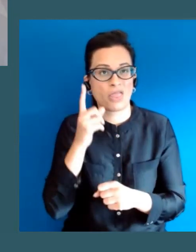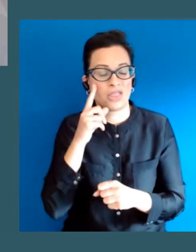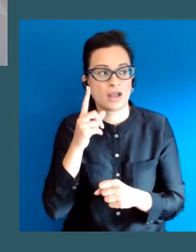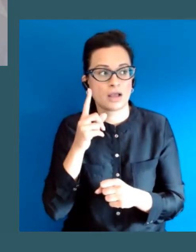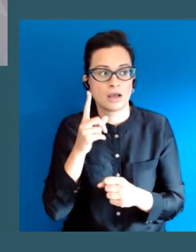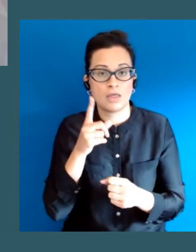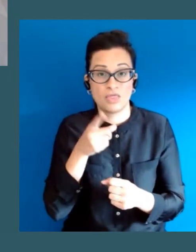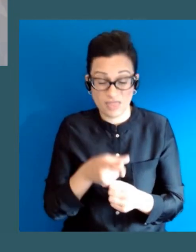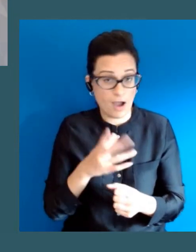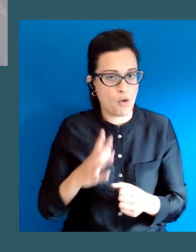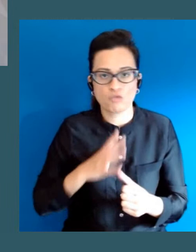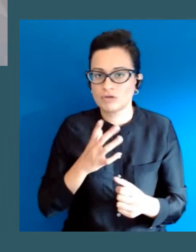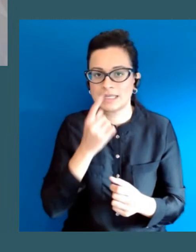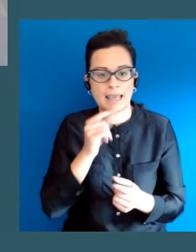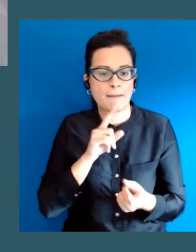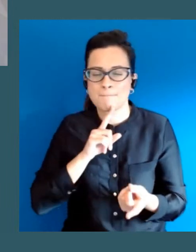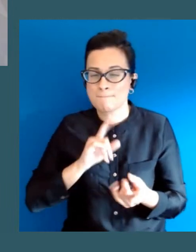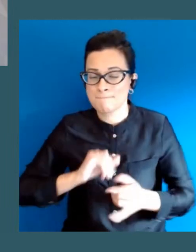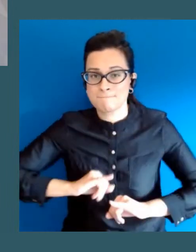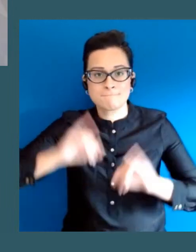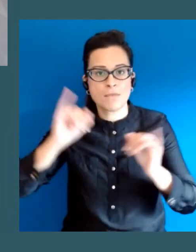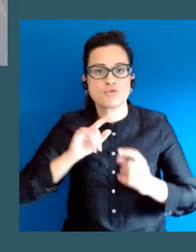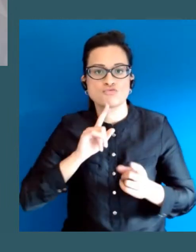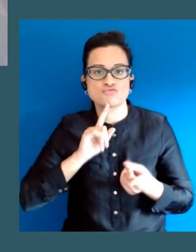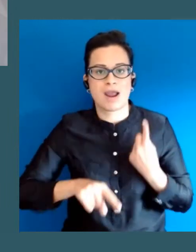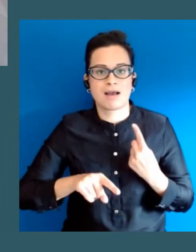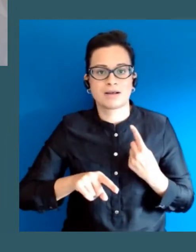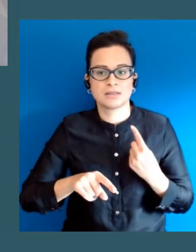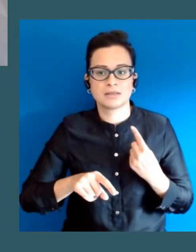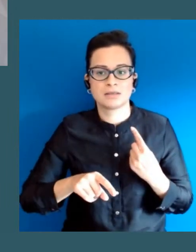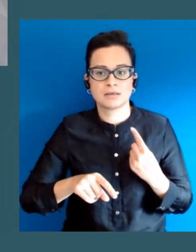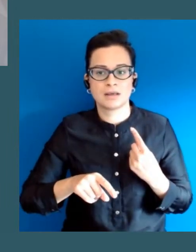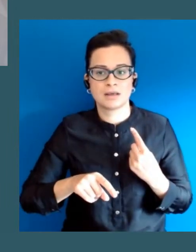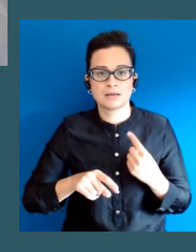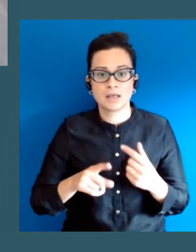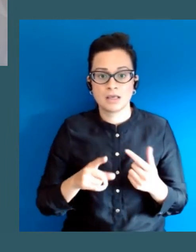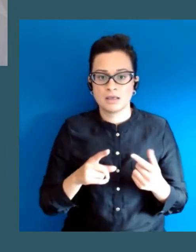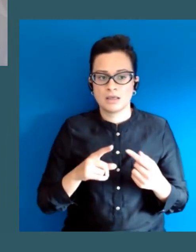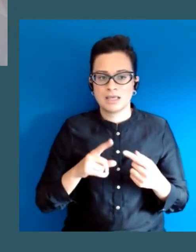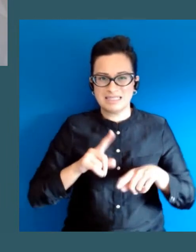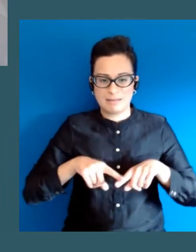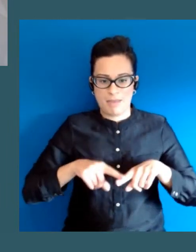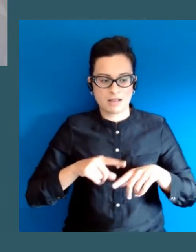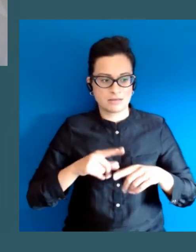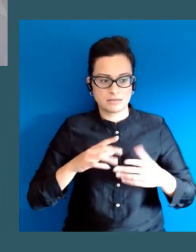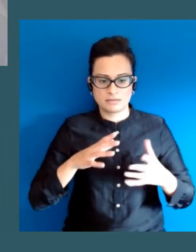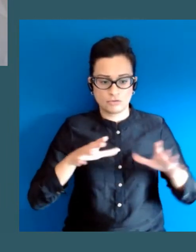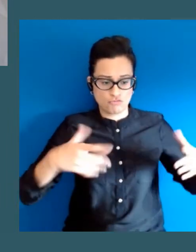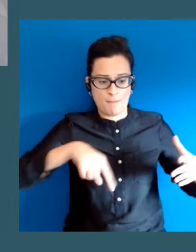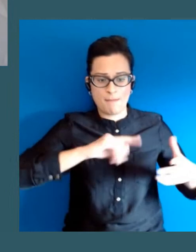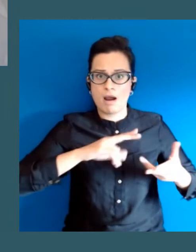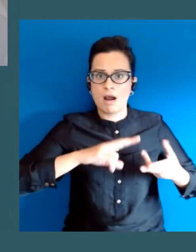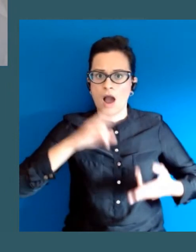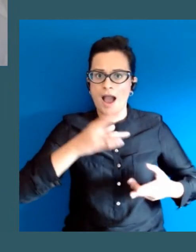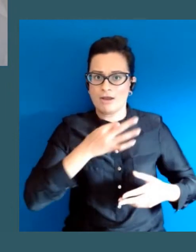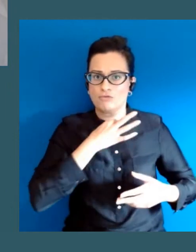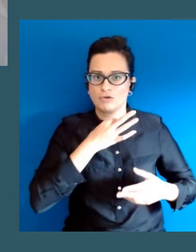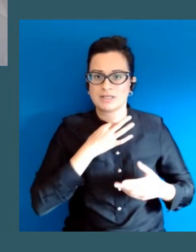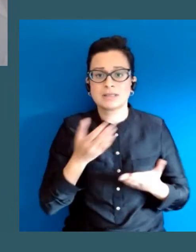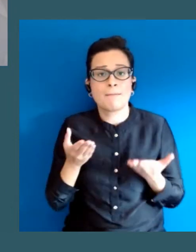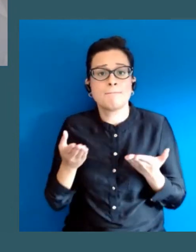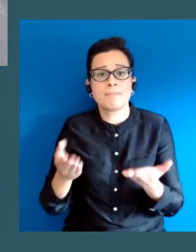reactions. So I think the first thing is, it depends how you want to do it. So I think in a high-risk group, I'd often talk about getting baked egg products in